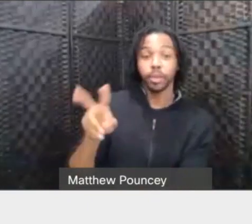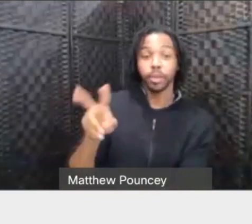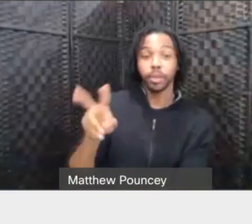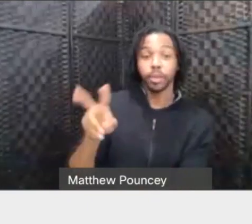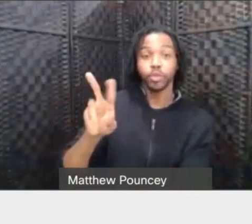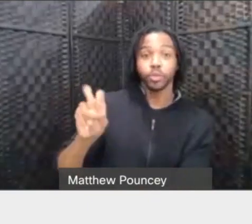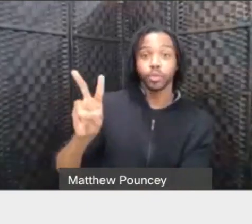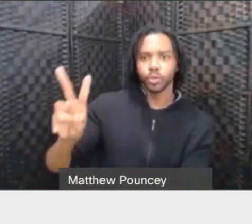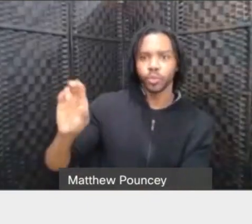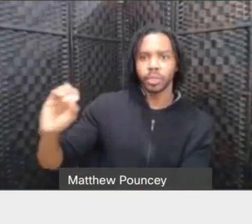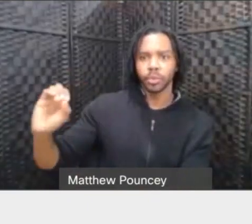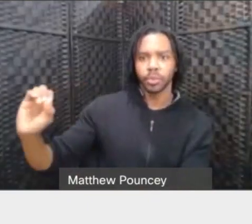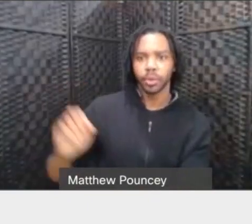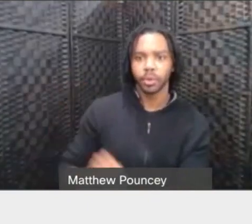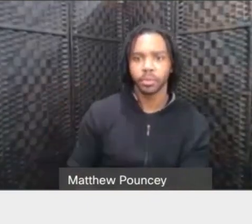202200.